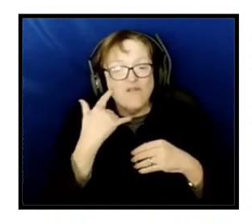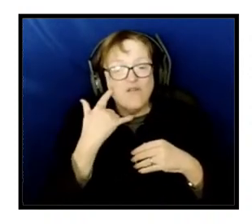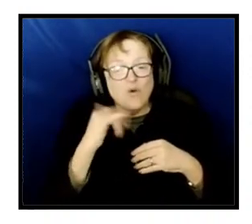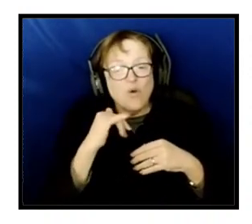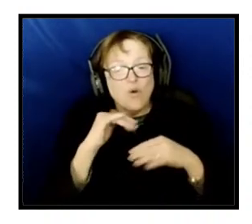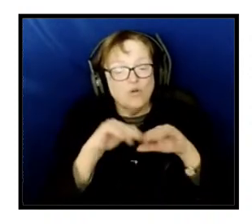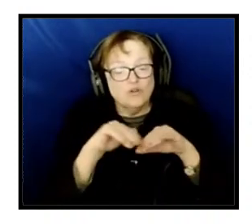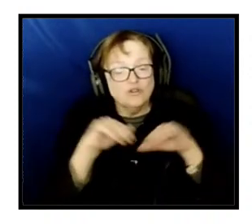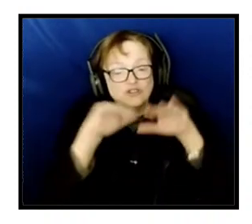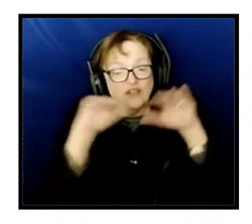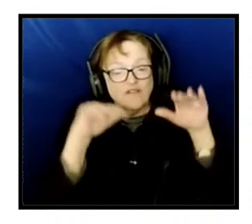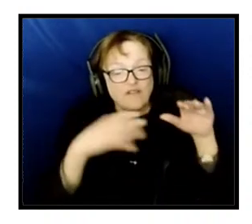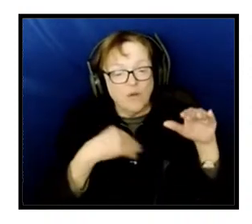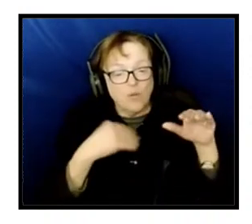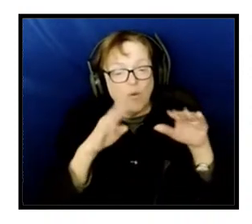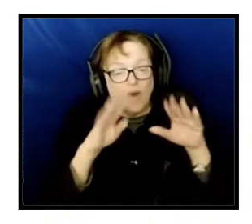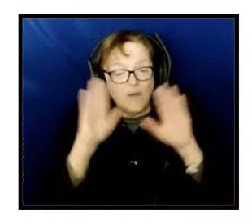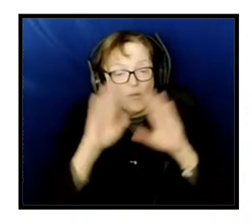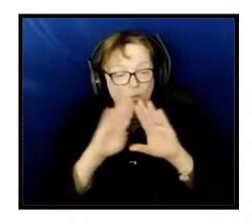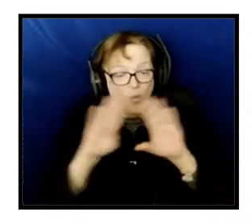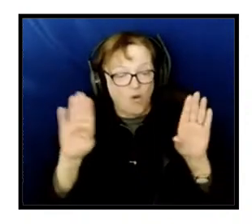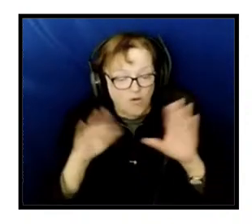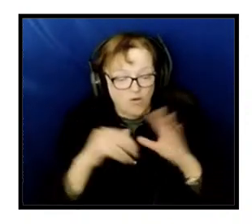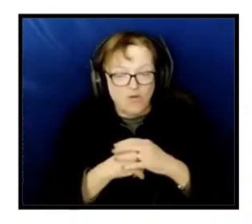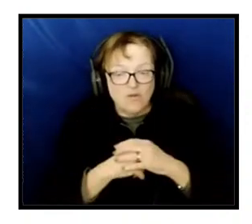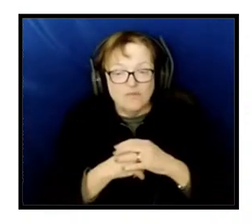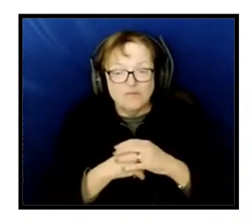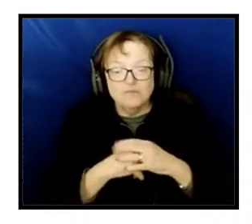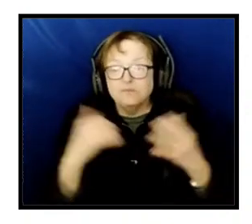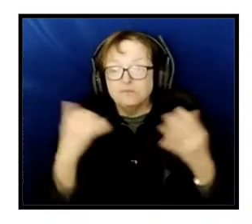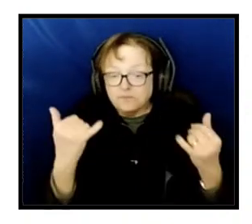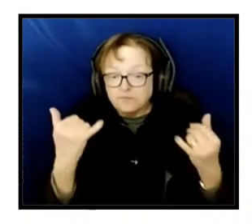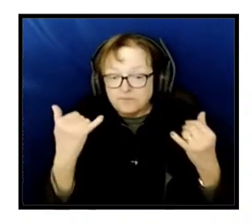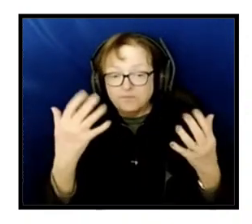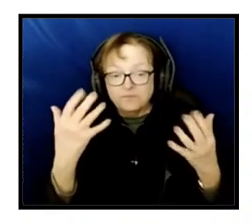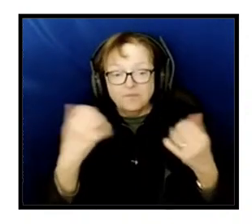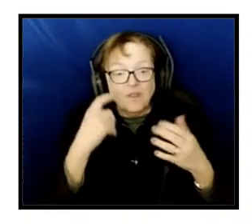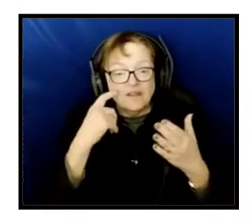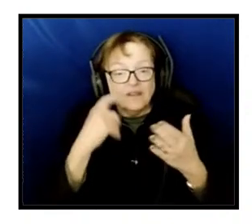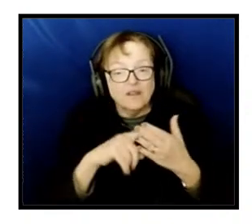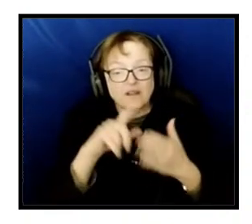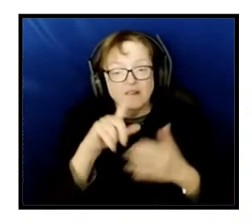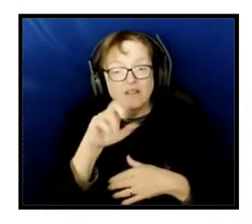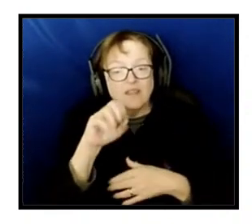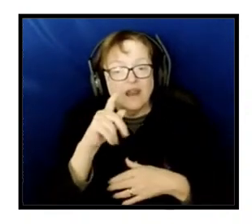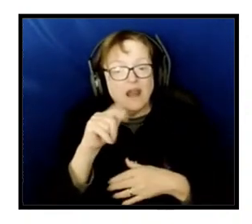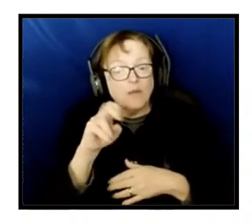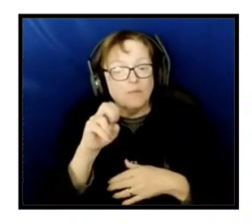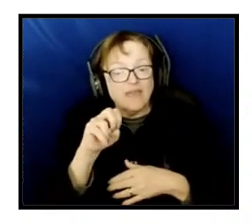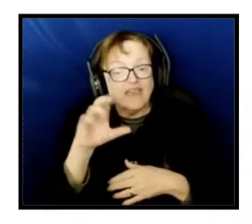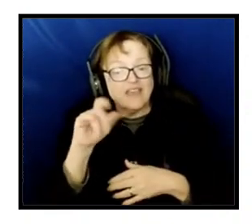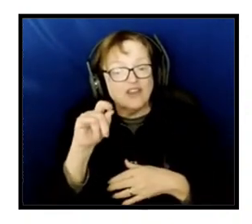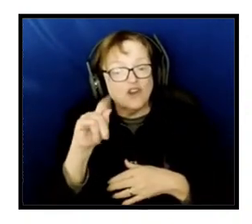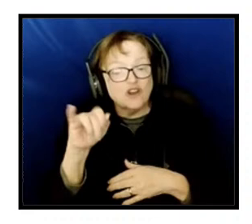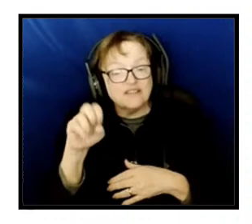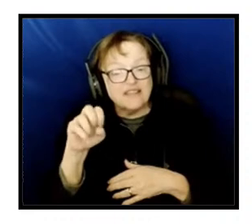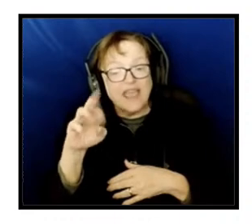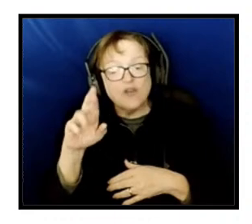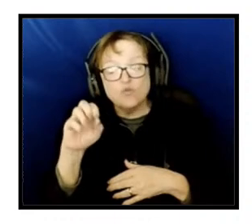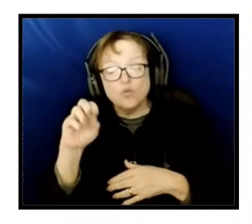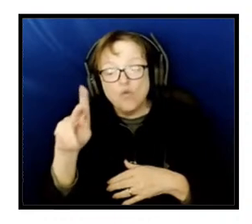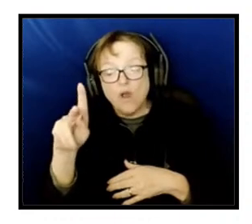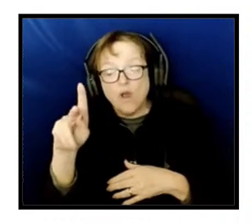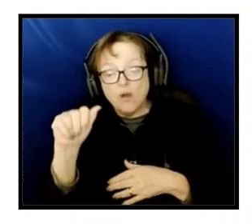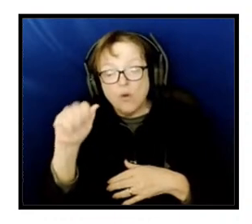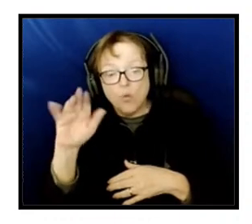wall. Today, we also want to acknowledge the Lenape, Canarsie, and Rockaway peoples whose land